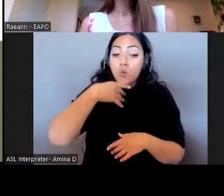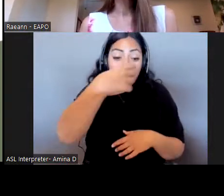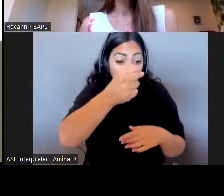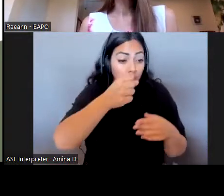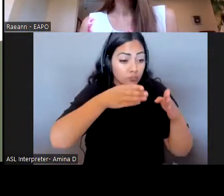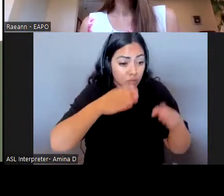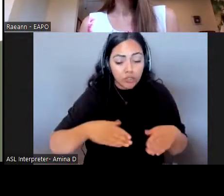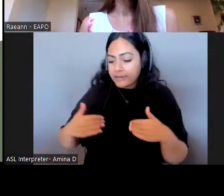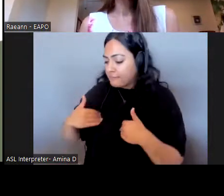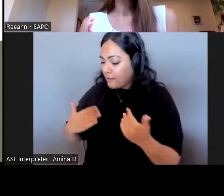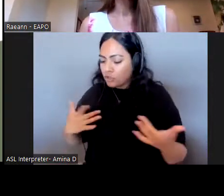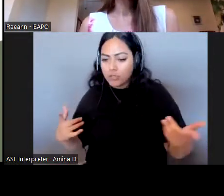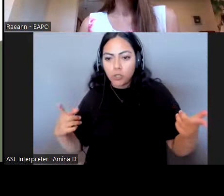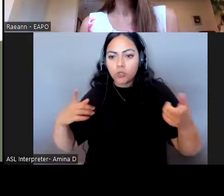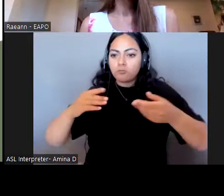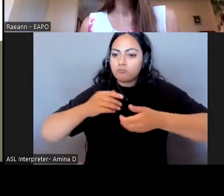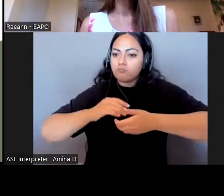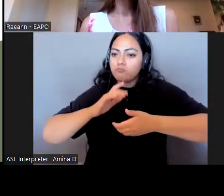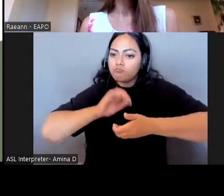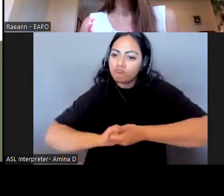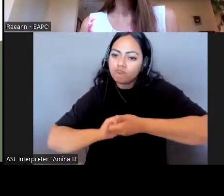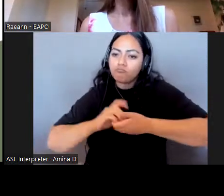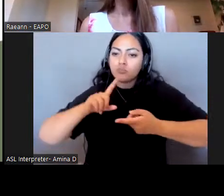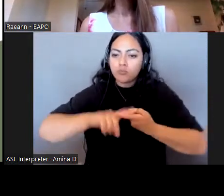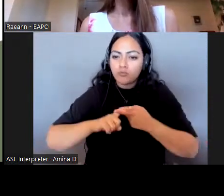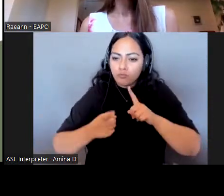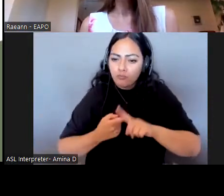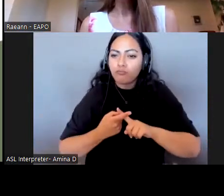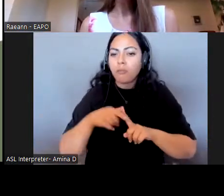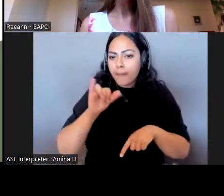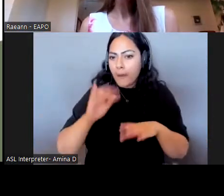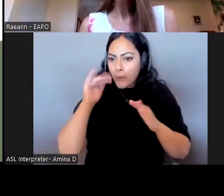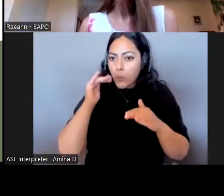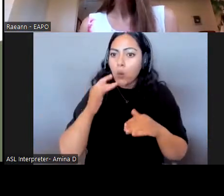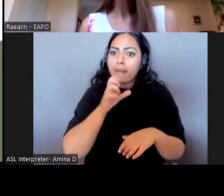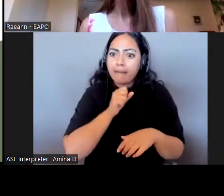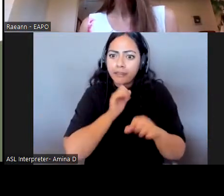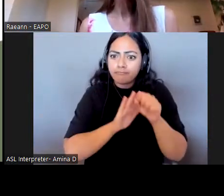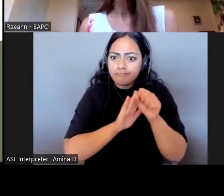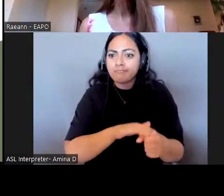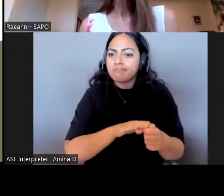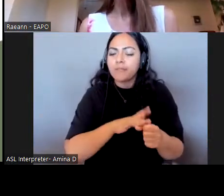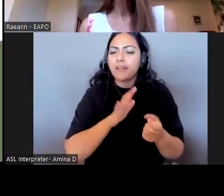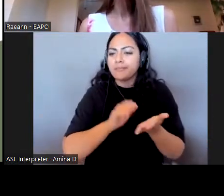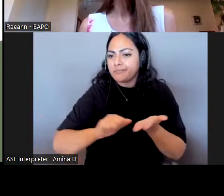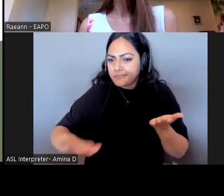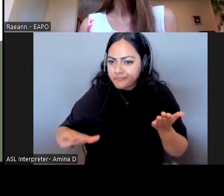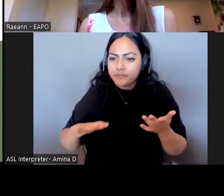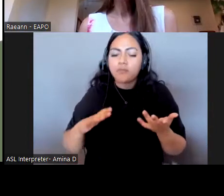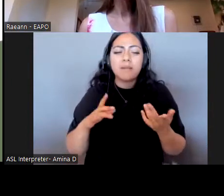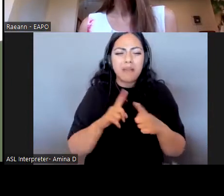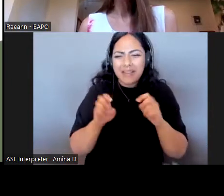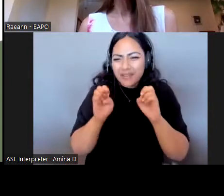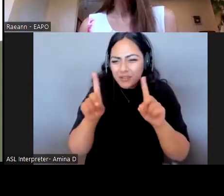person as a way to kind of combat that ageism, but not in terms of education in a sense. However, that's what we're